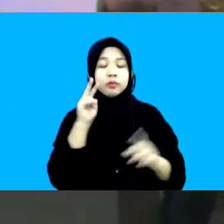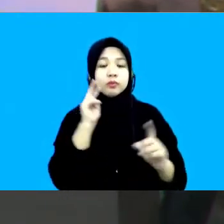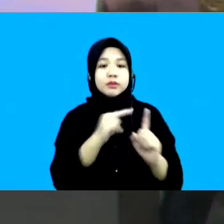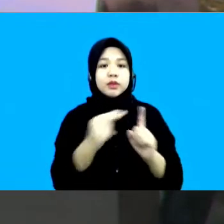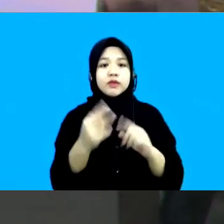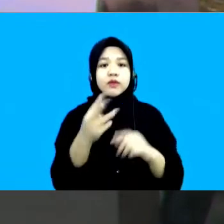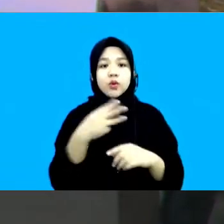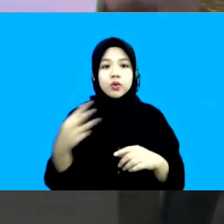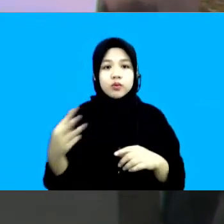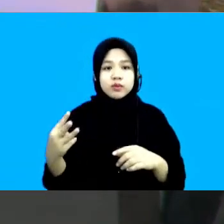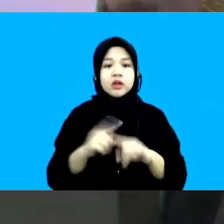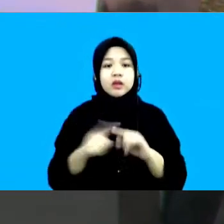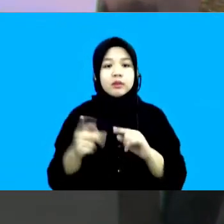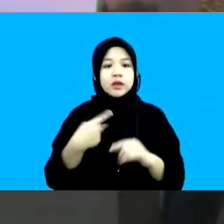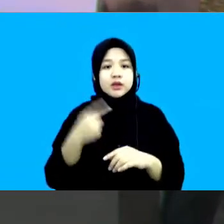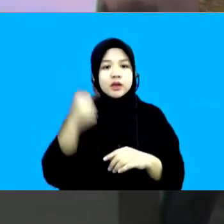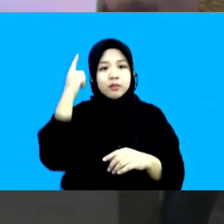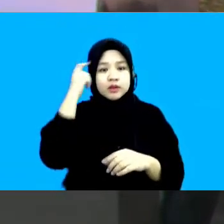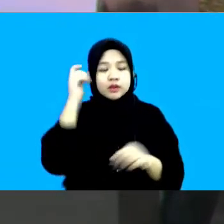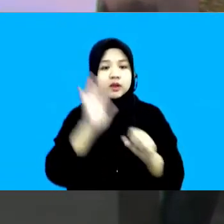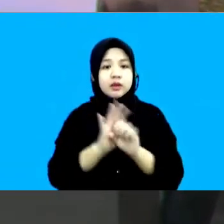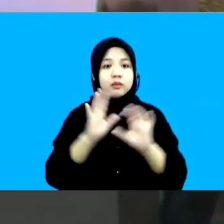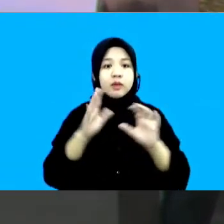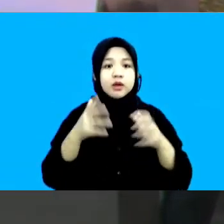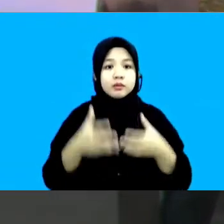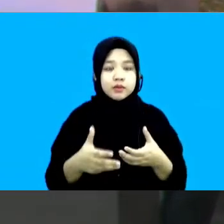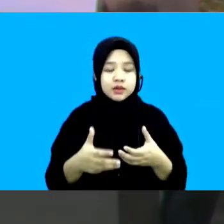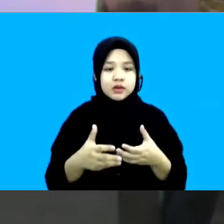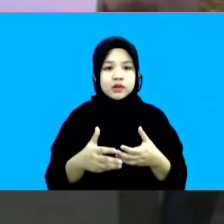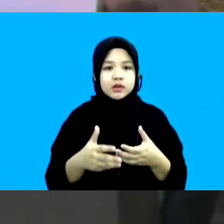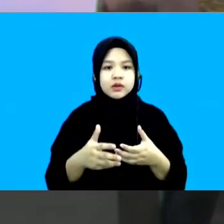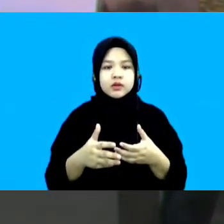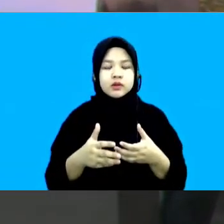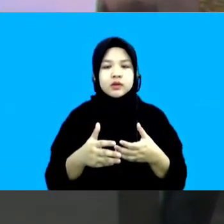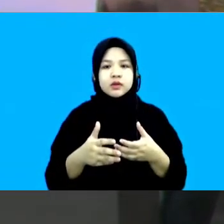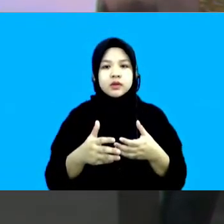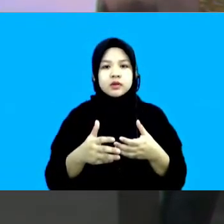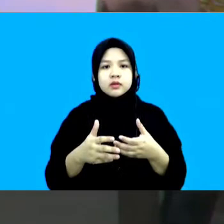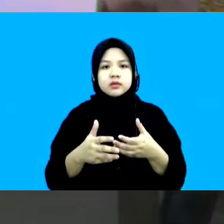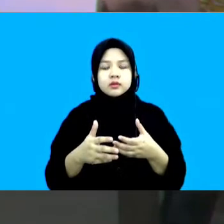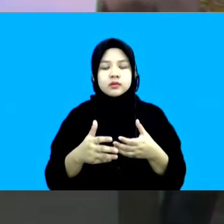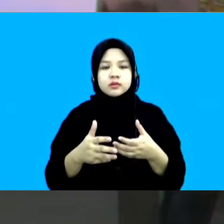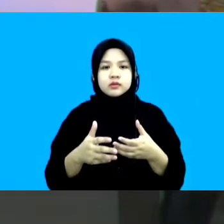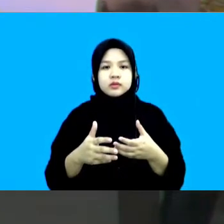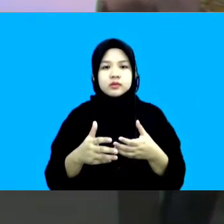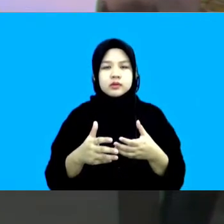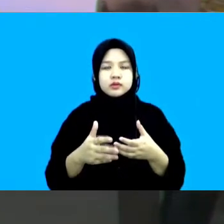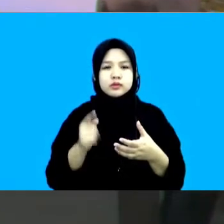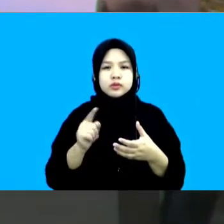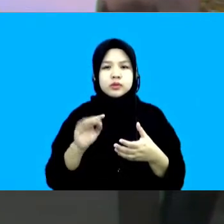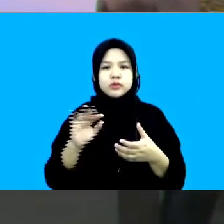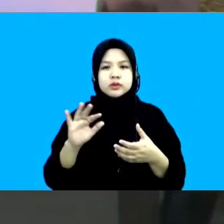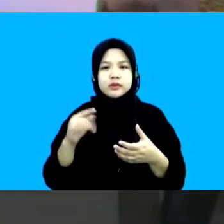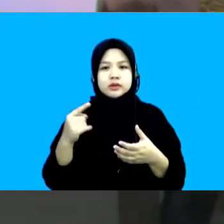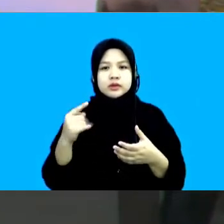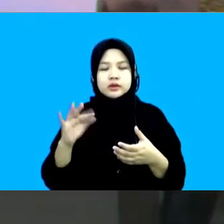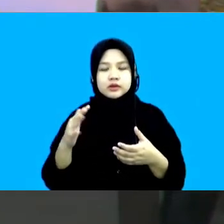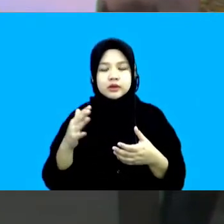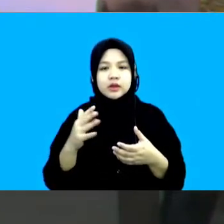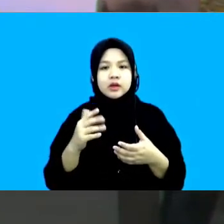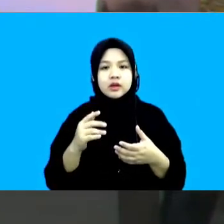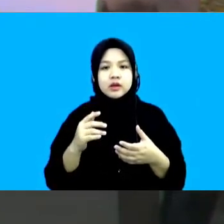why big companies who have the digital access or the ability to transform themselves into digital could survive.